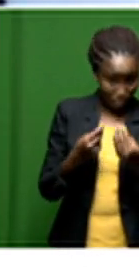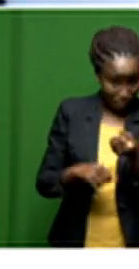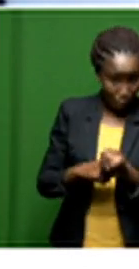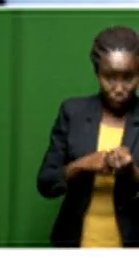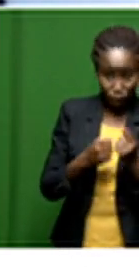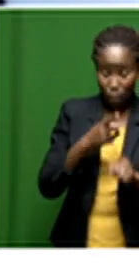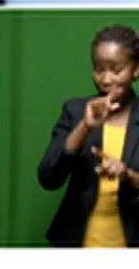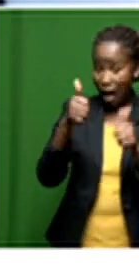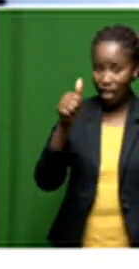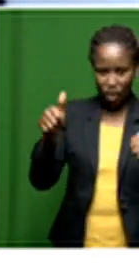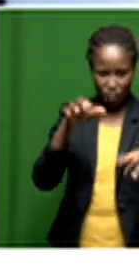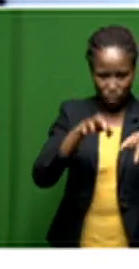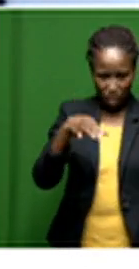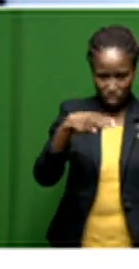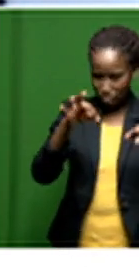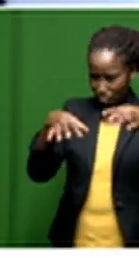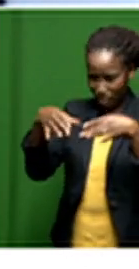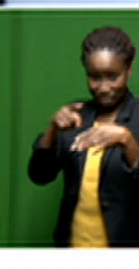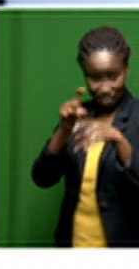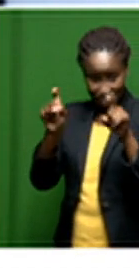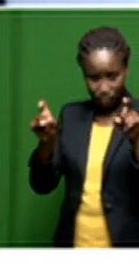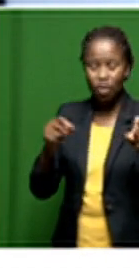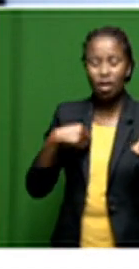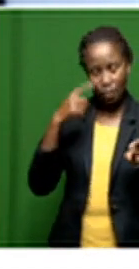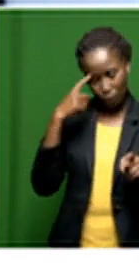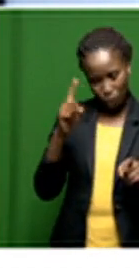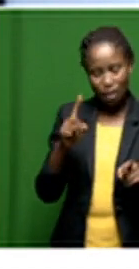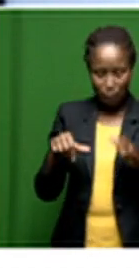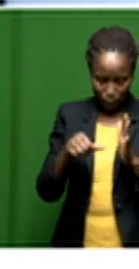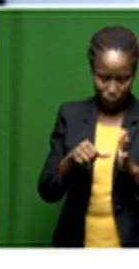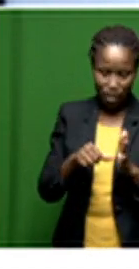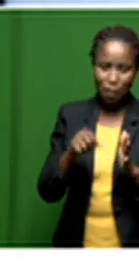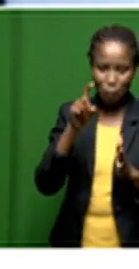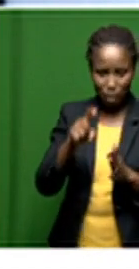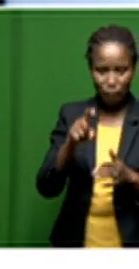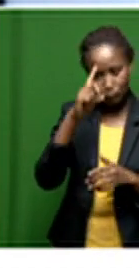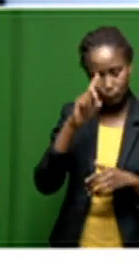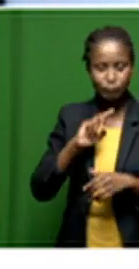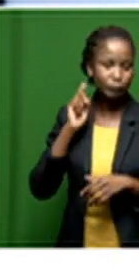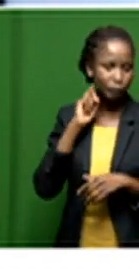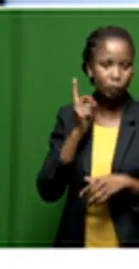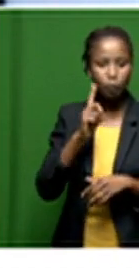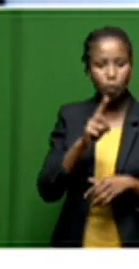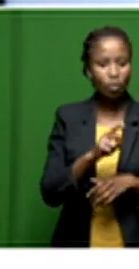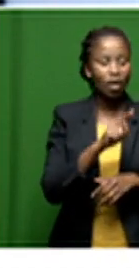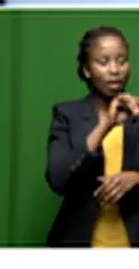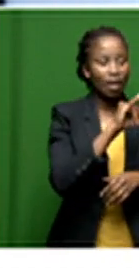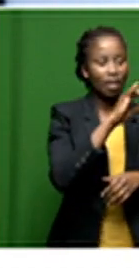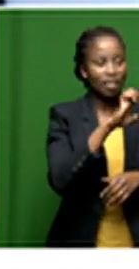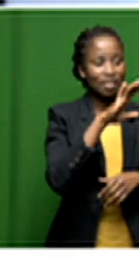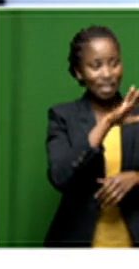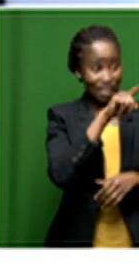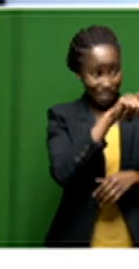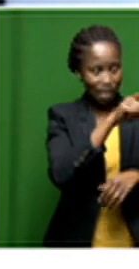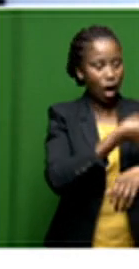other political parties. So I think it's important that we put front and center of all of this the authority of the Electoral Commission